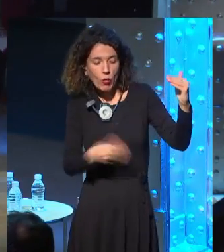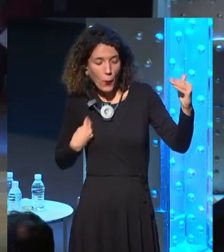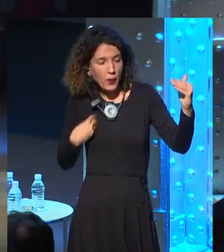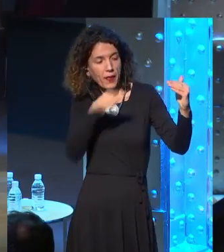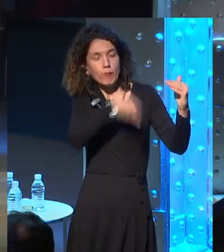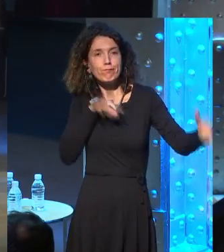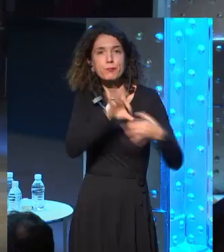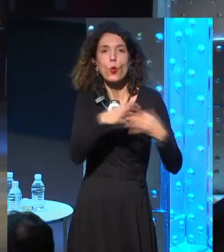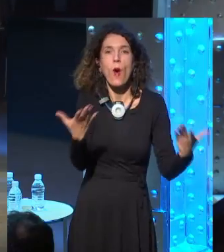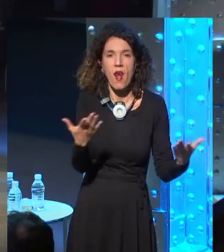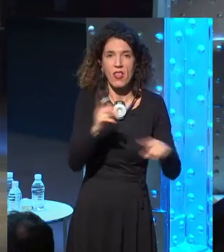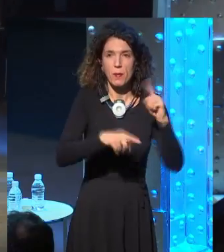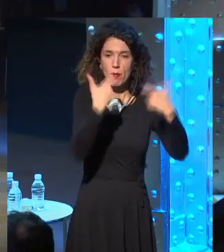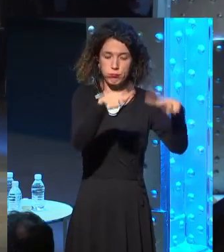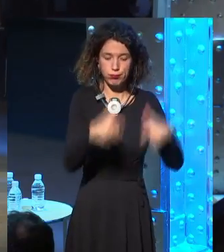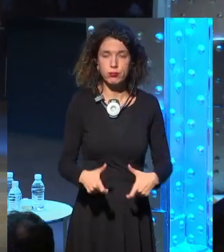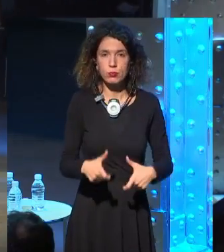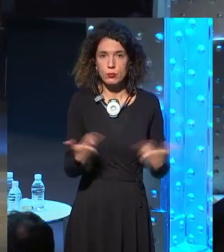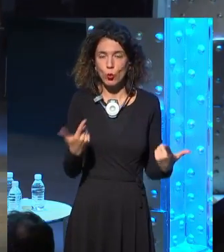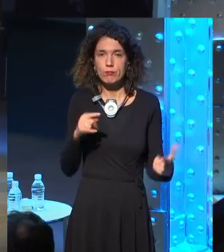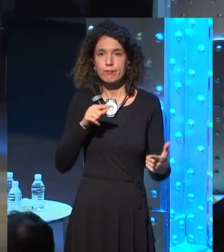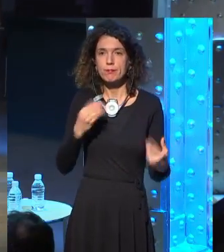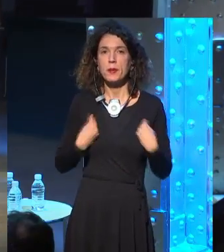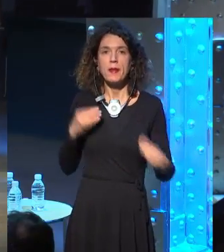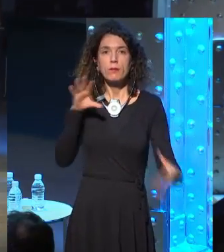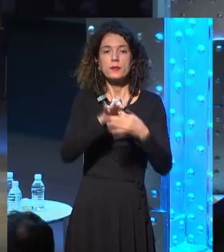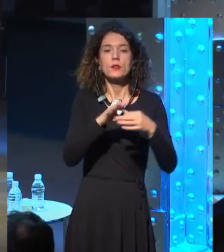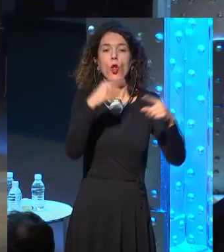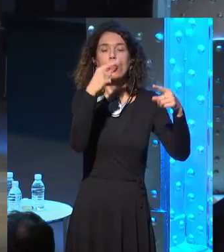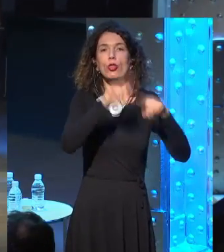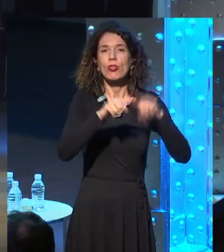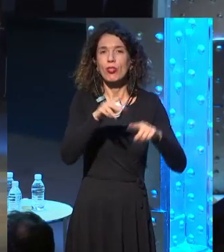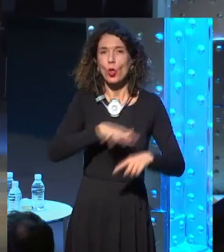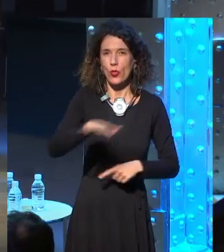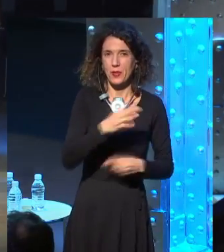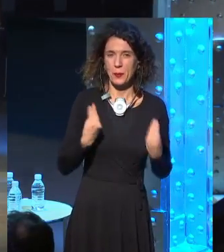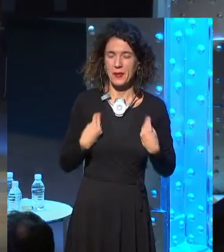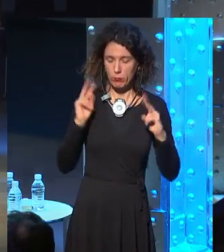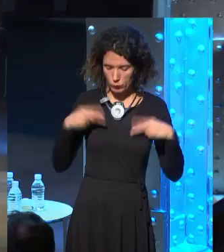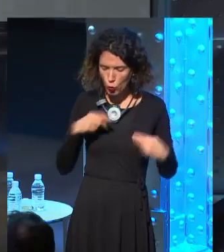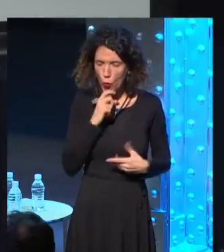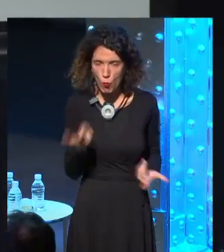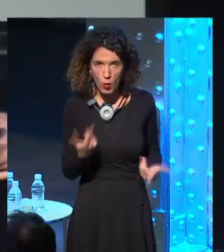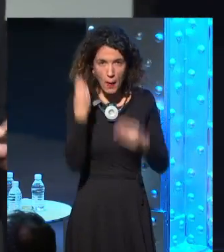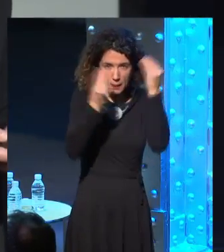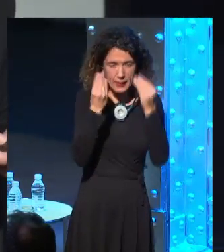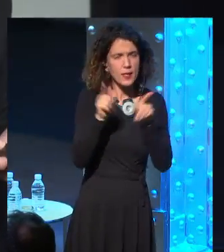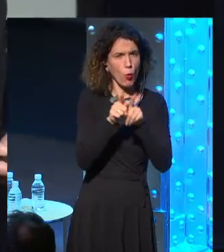So if you do that, you know, think about your life just now and do that